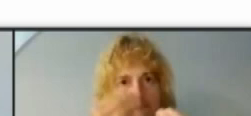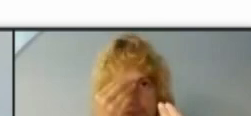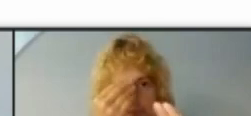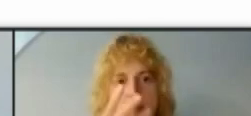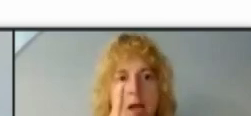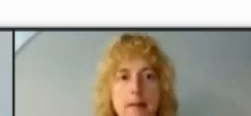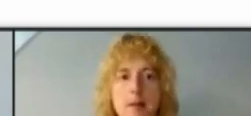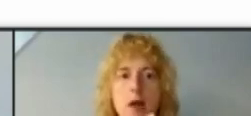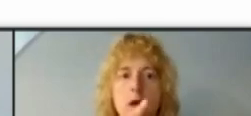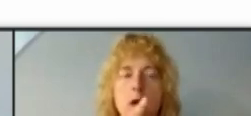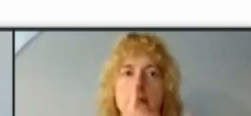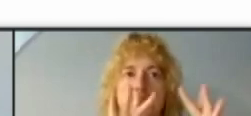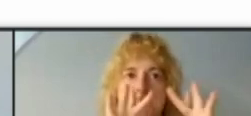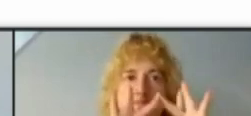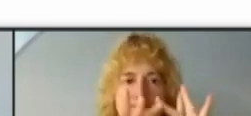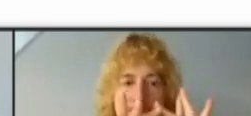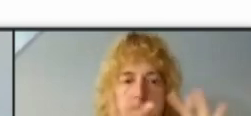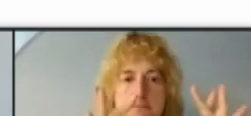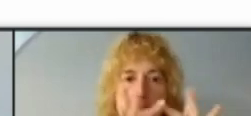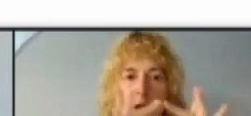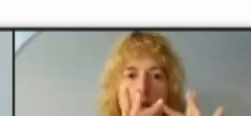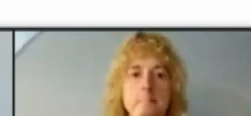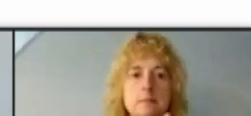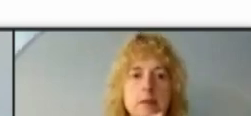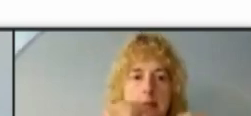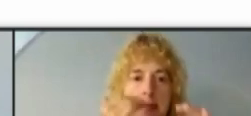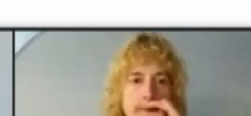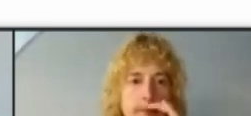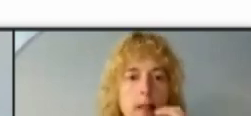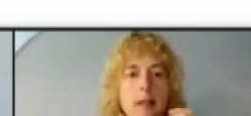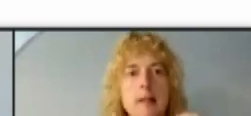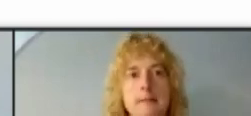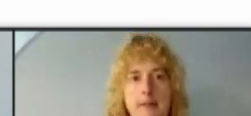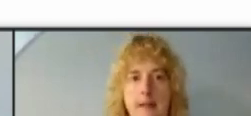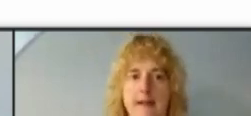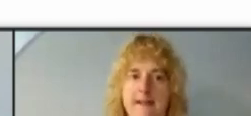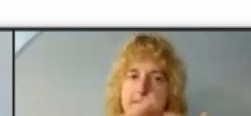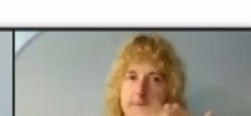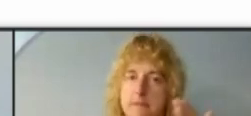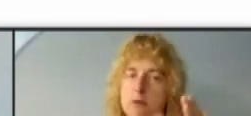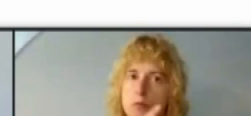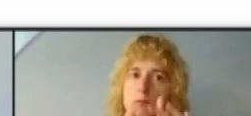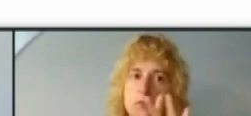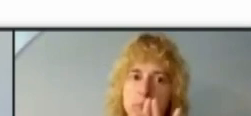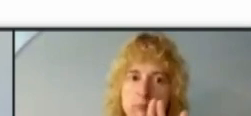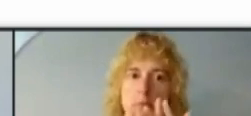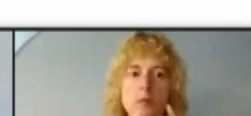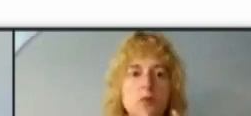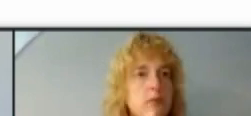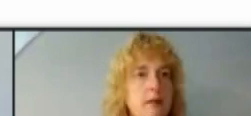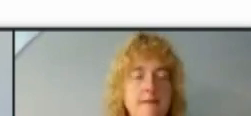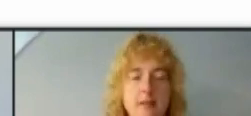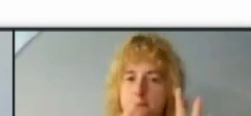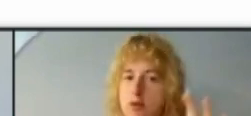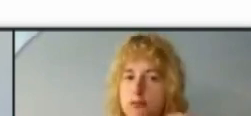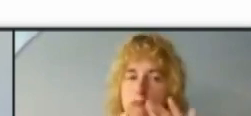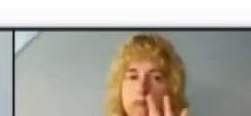about on Karmanos, cancerhealthequity.org. There's our email address as well. You can feel free to reach out to me